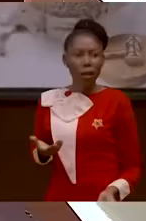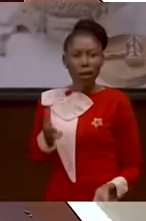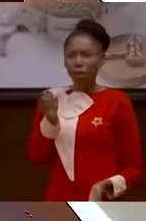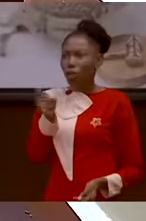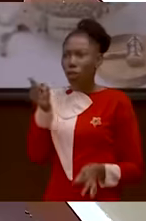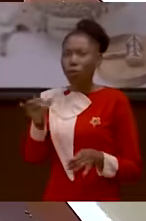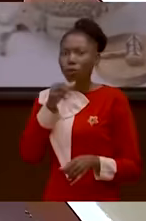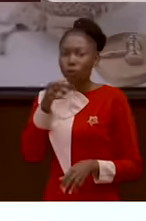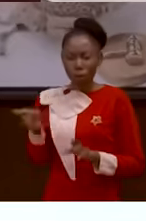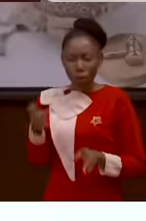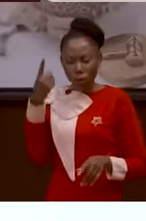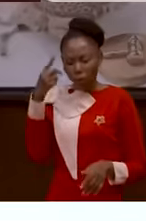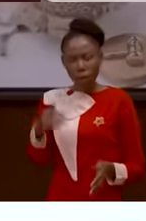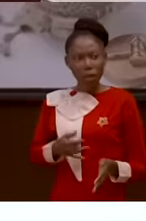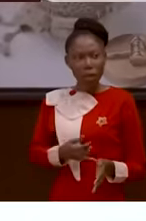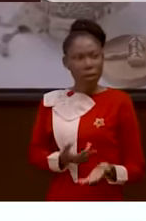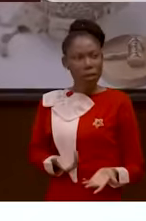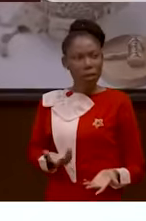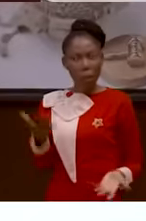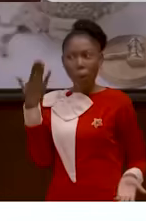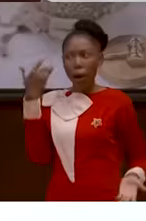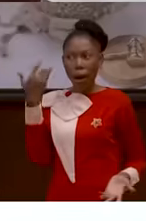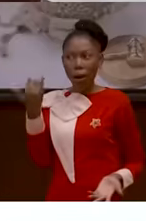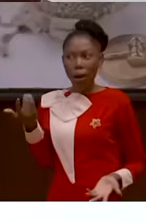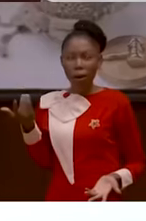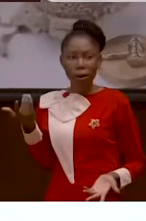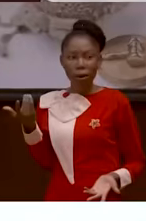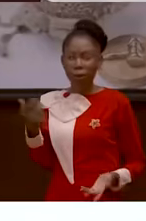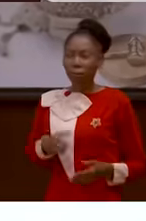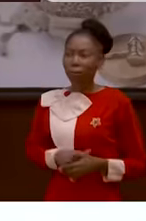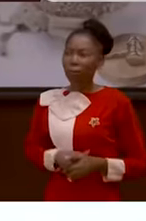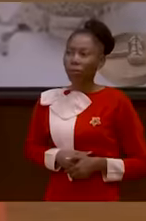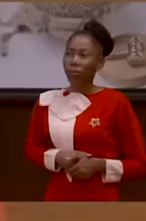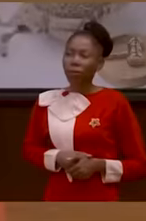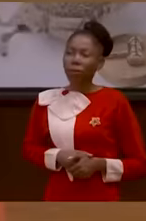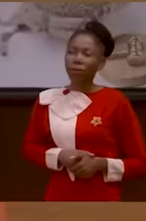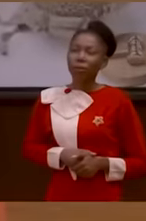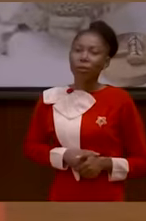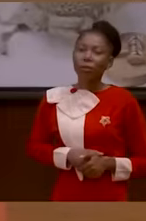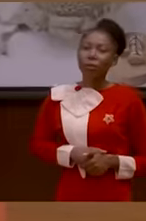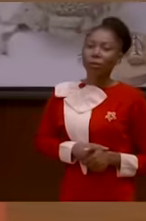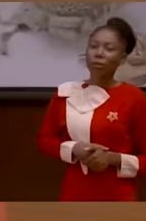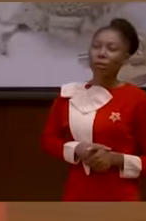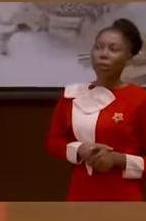not ready for it, then why? Go ahead. Thank you, my Honor.